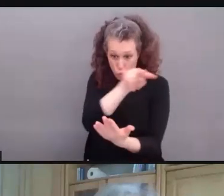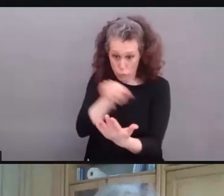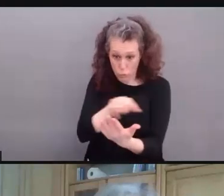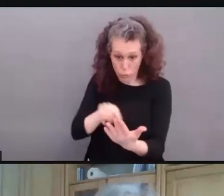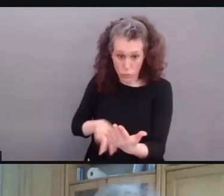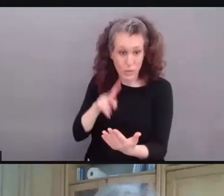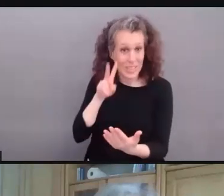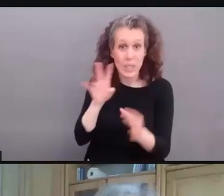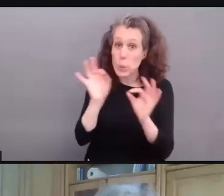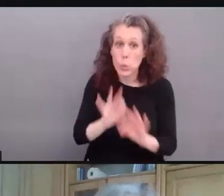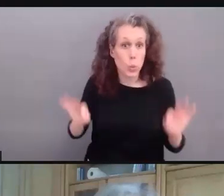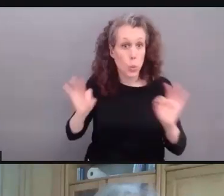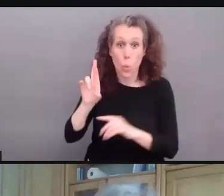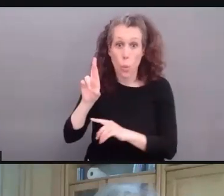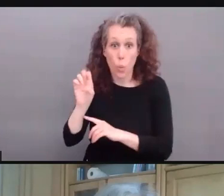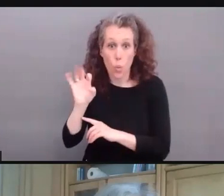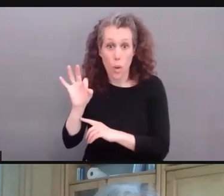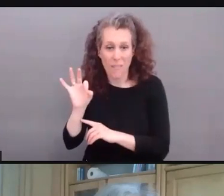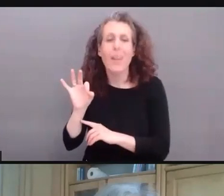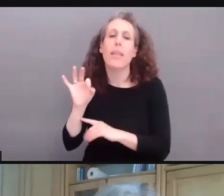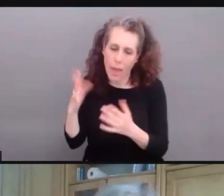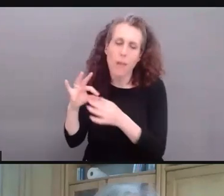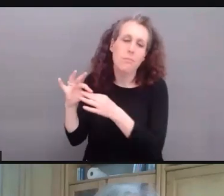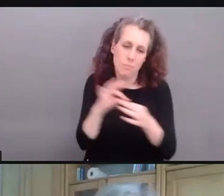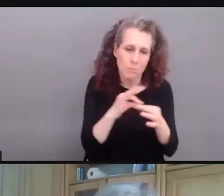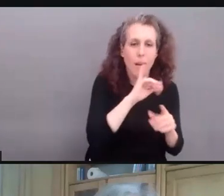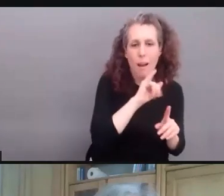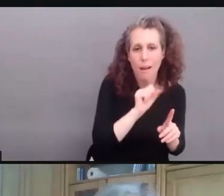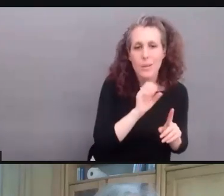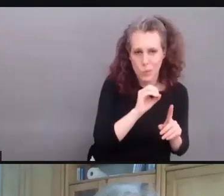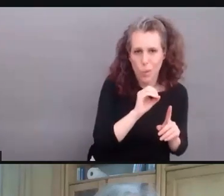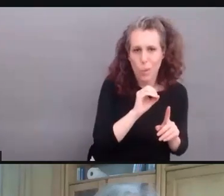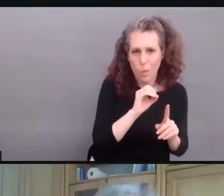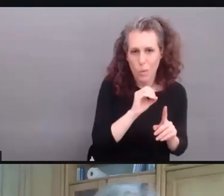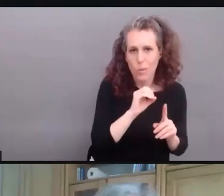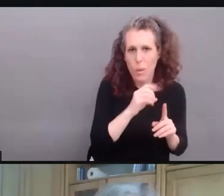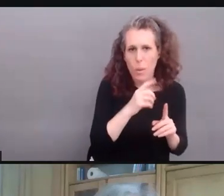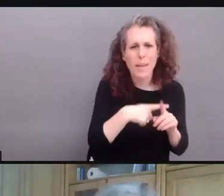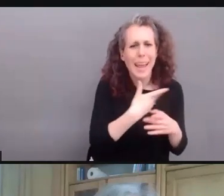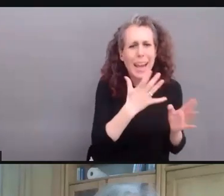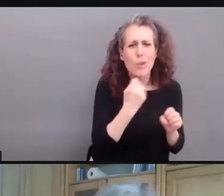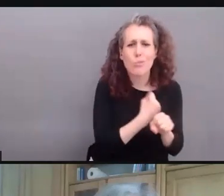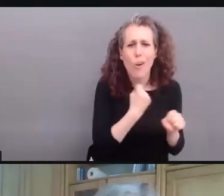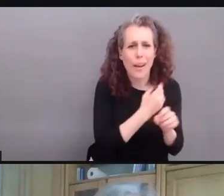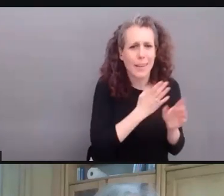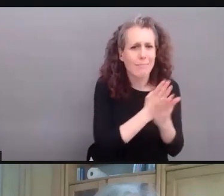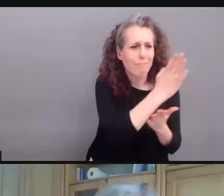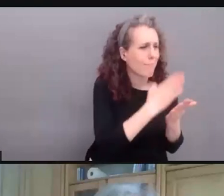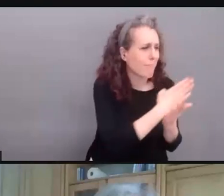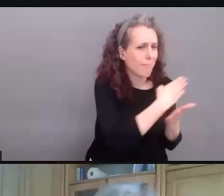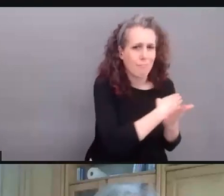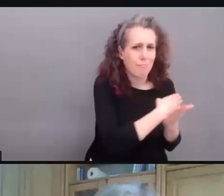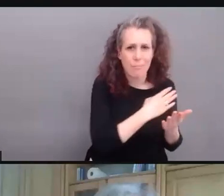then it is based on the ISO, and on all other areas, of course, in product areas where we have to refer to